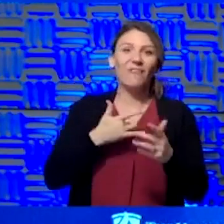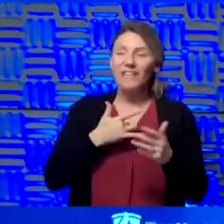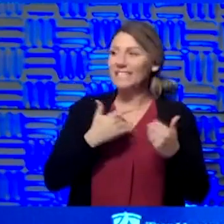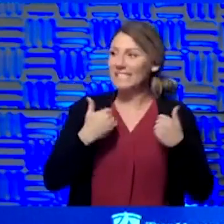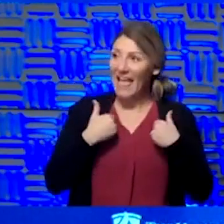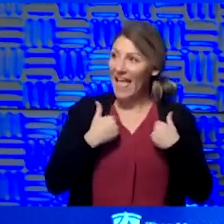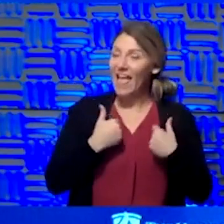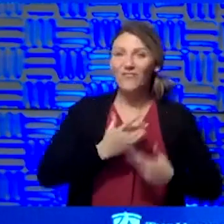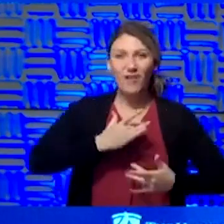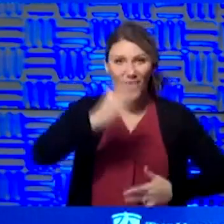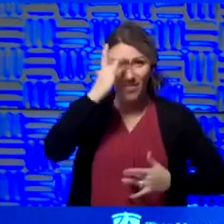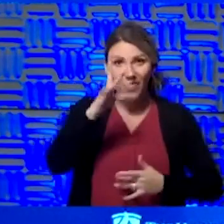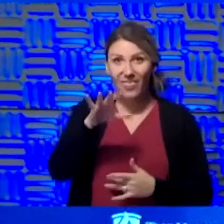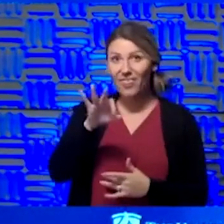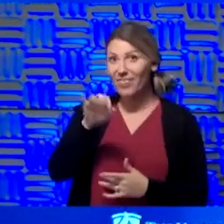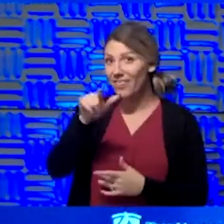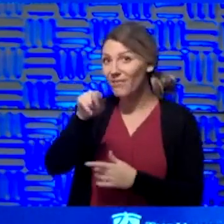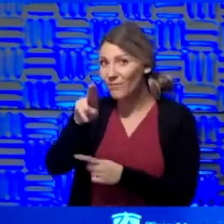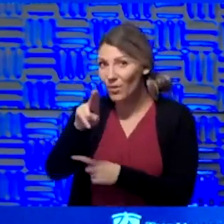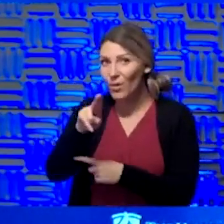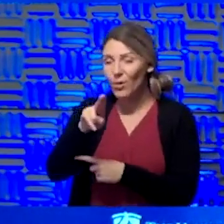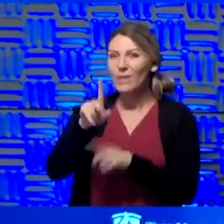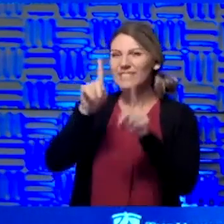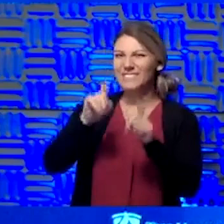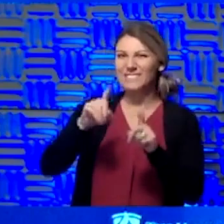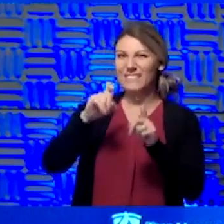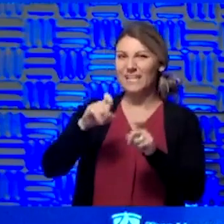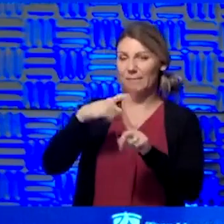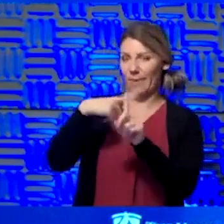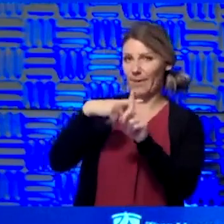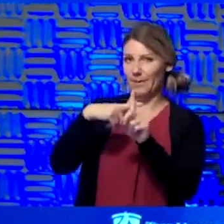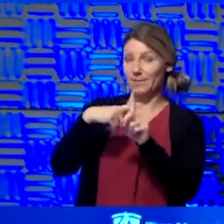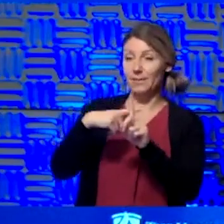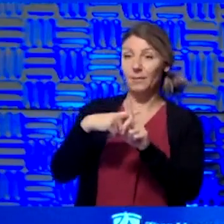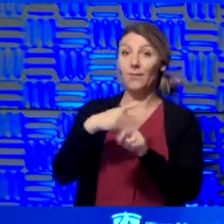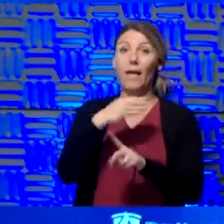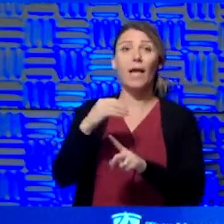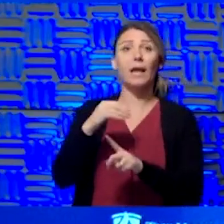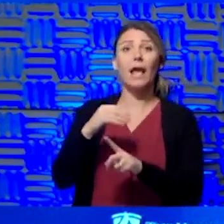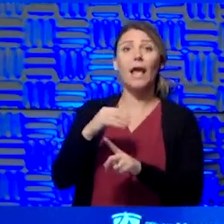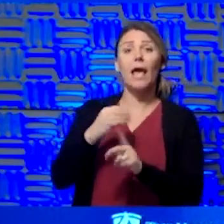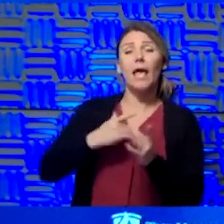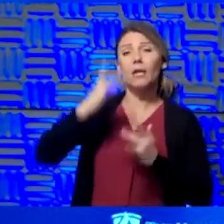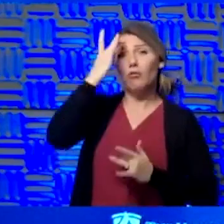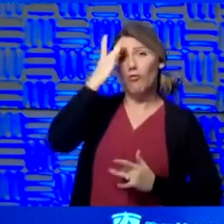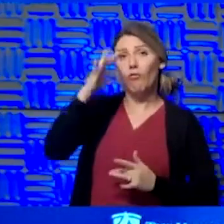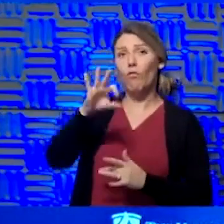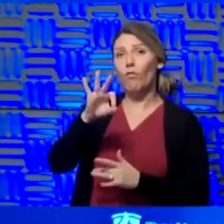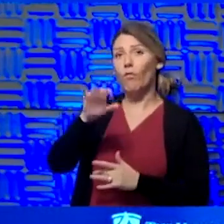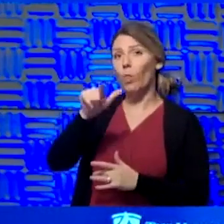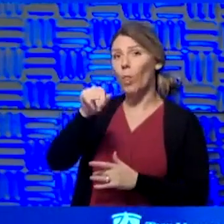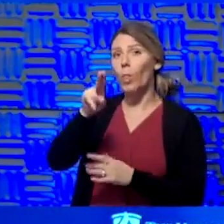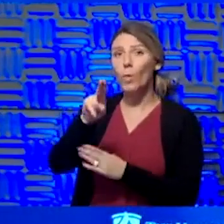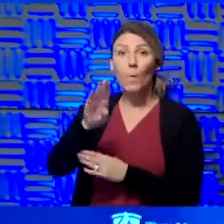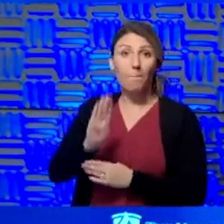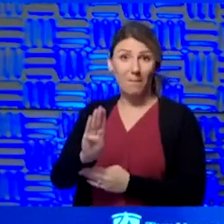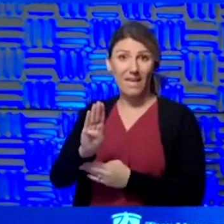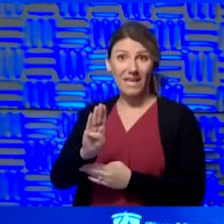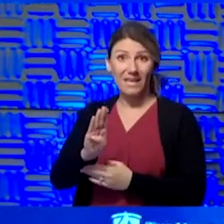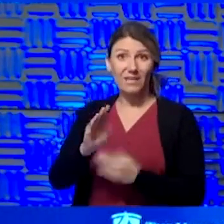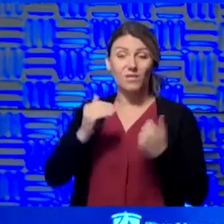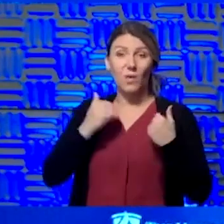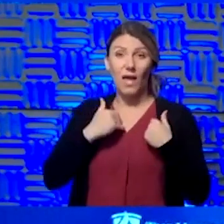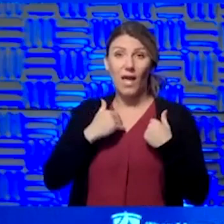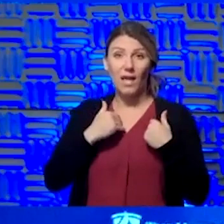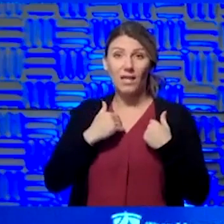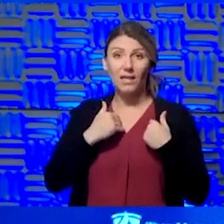had tested for a few weeks prior. And I had flu B. So they gave me the swab for flu